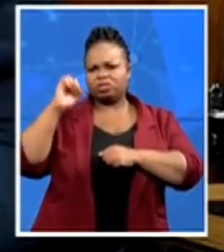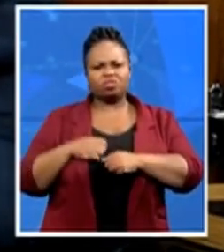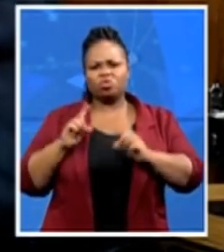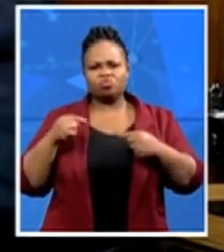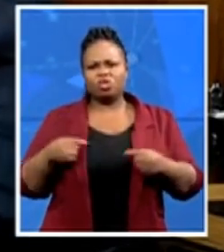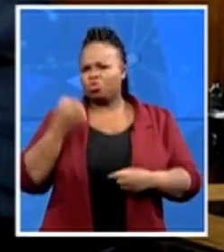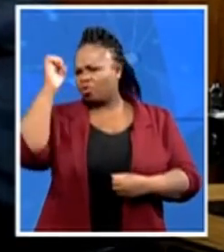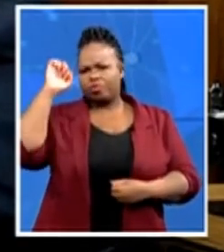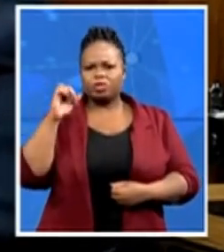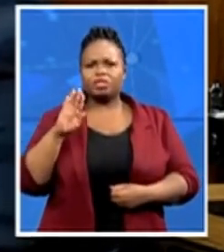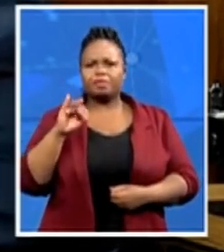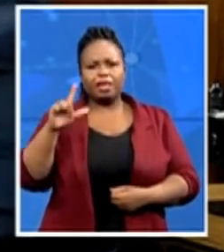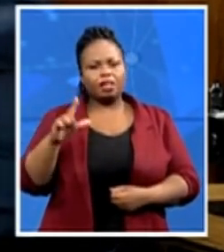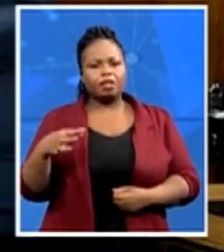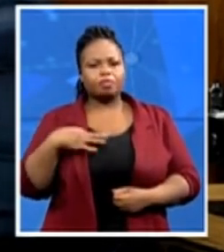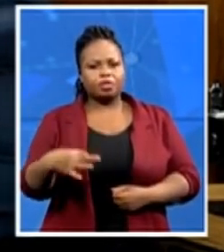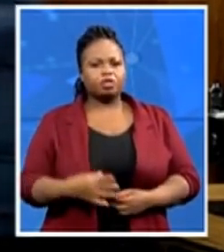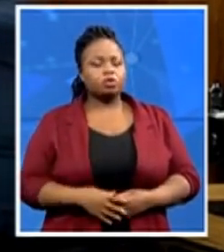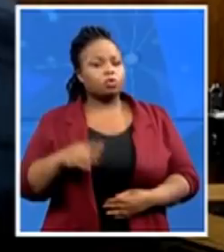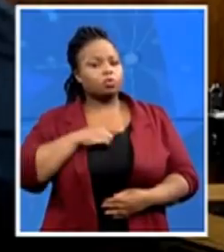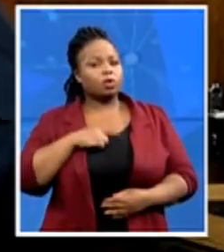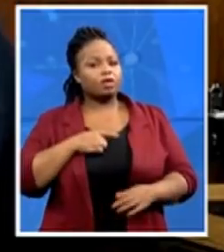on the applicant to convince, and I deal with that now.